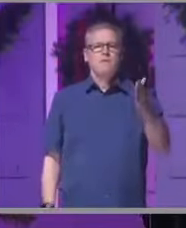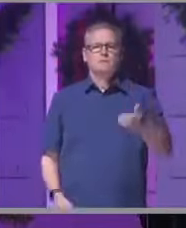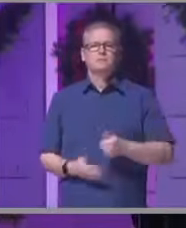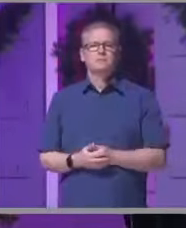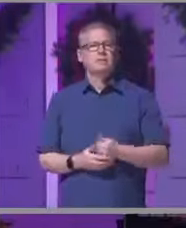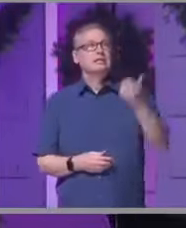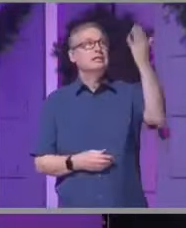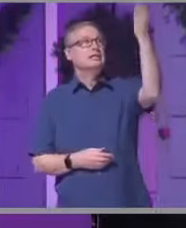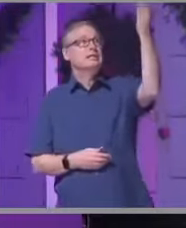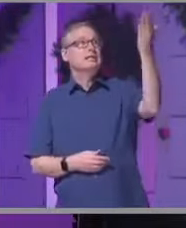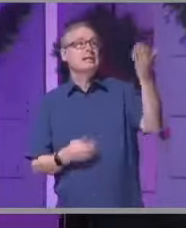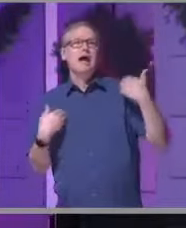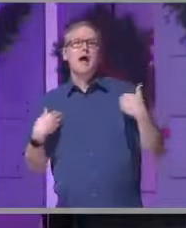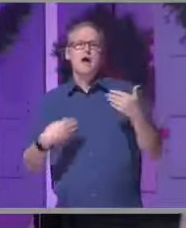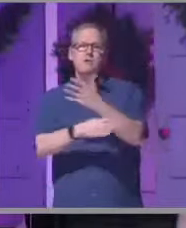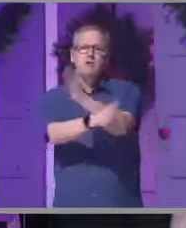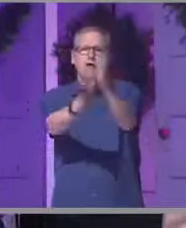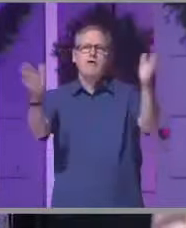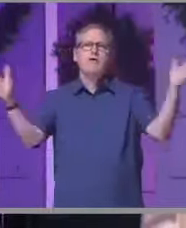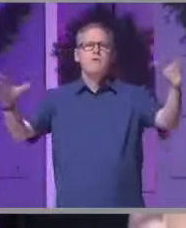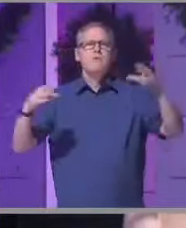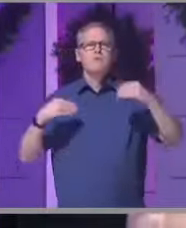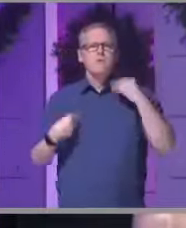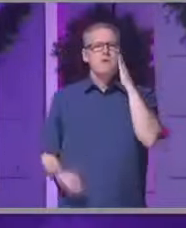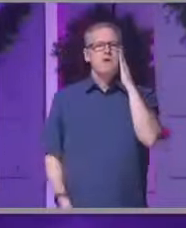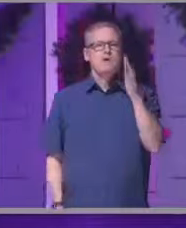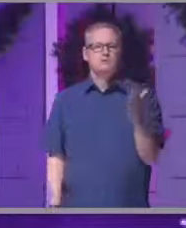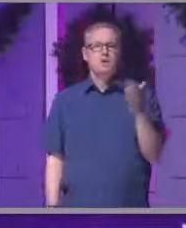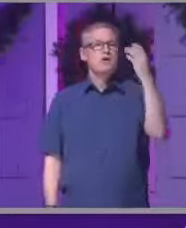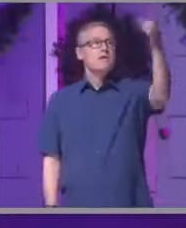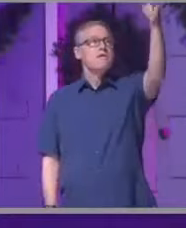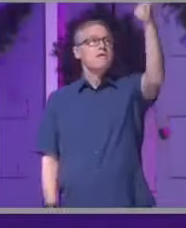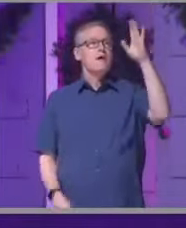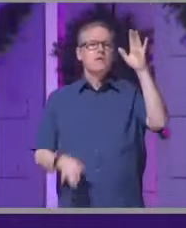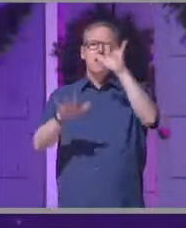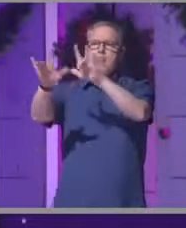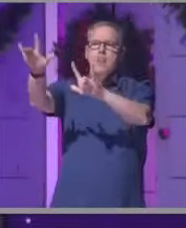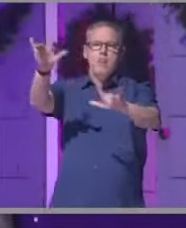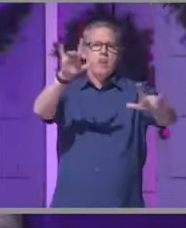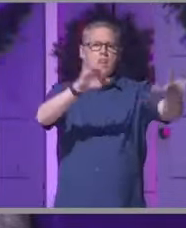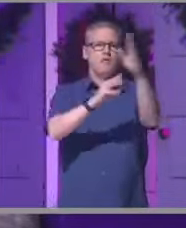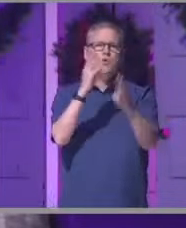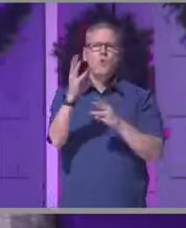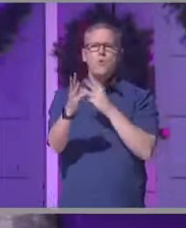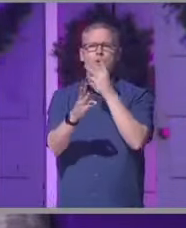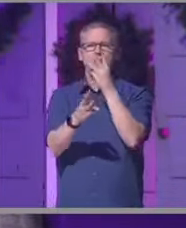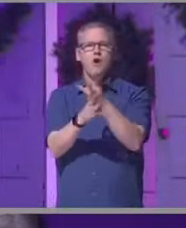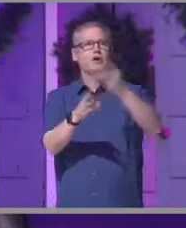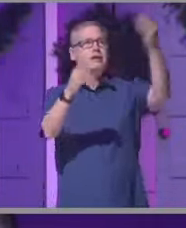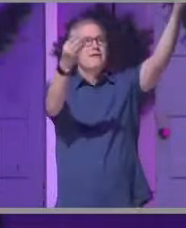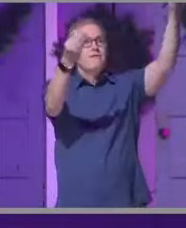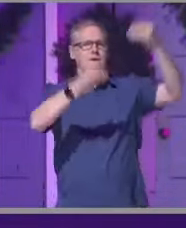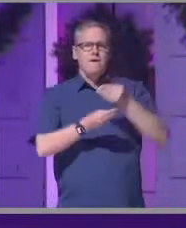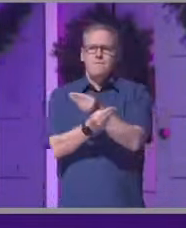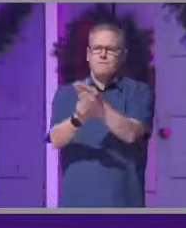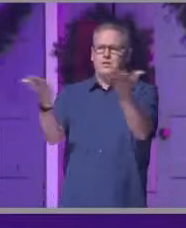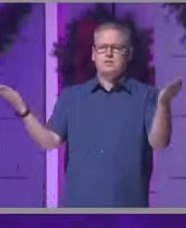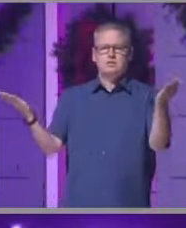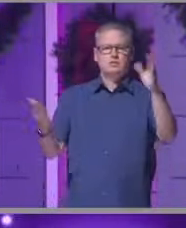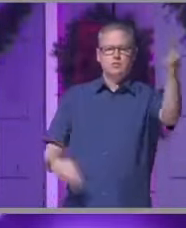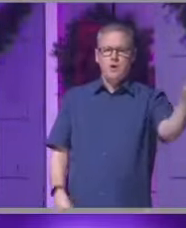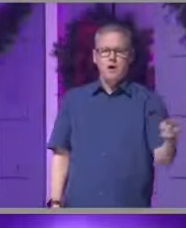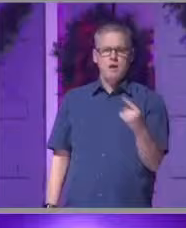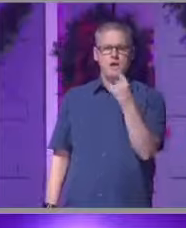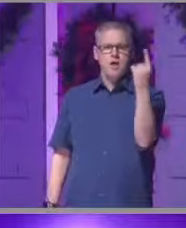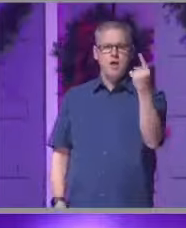arms. He is open arms. For God so loved the world that he gave us